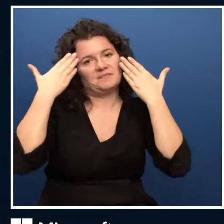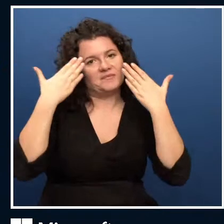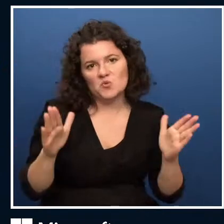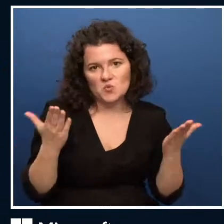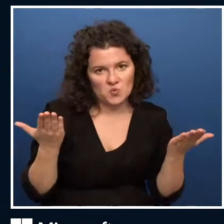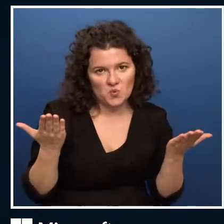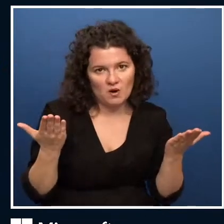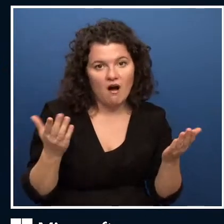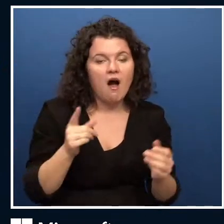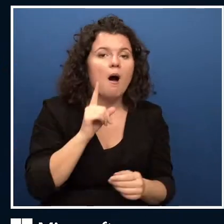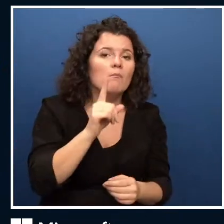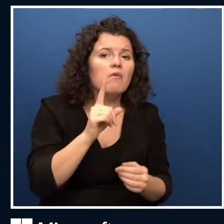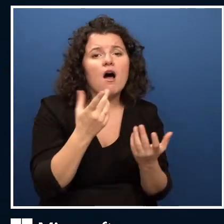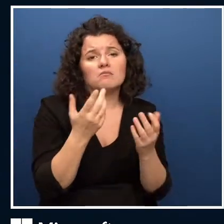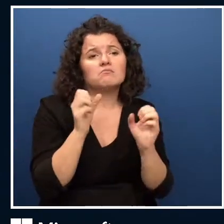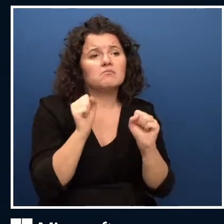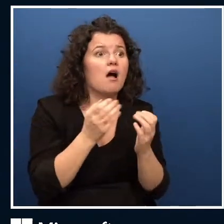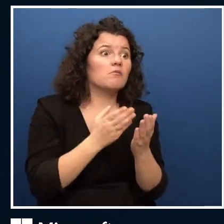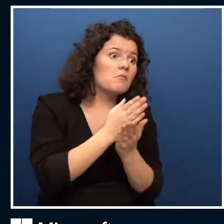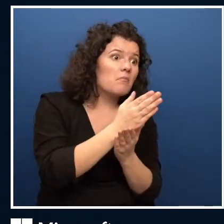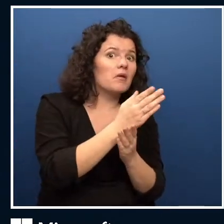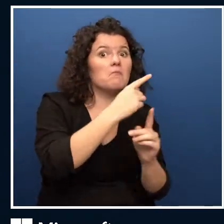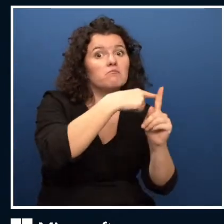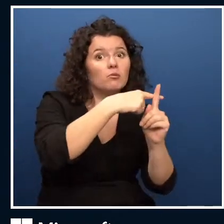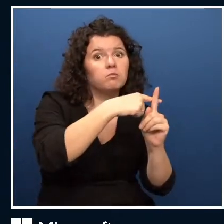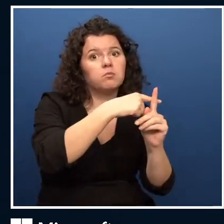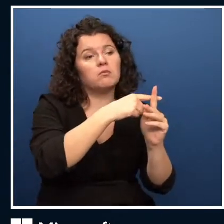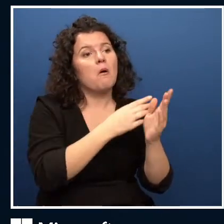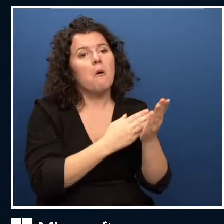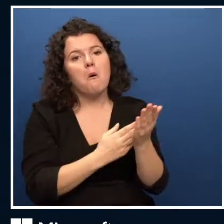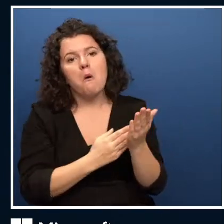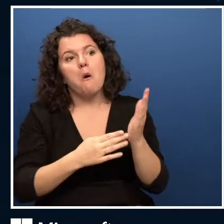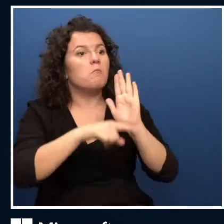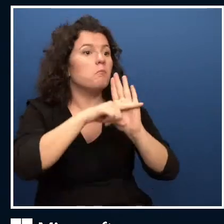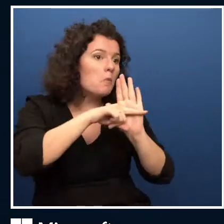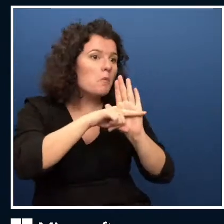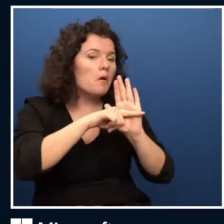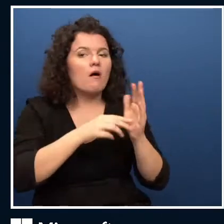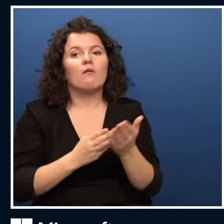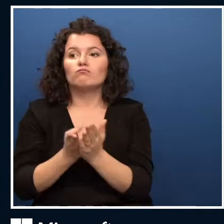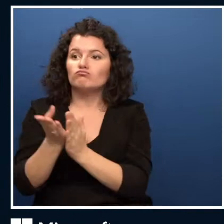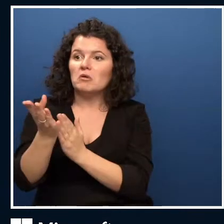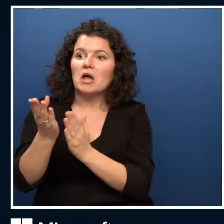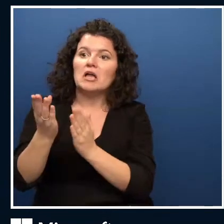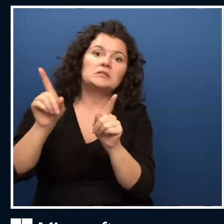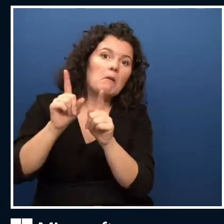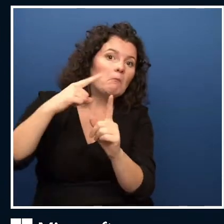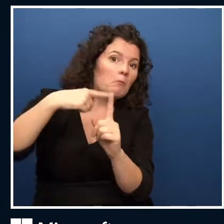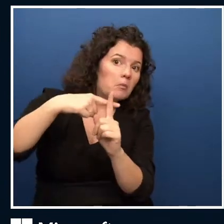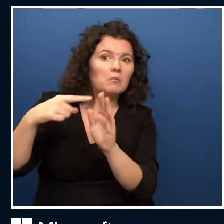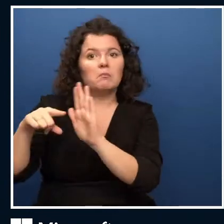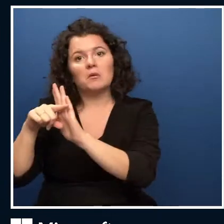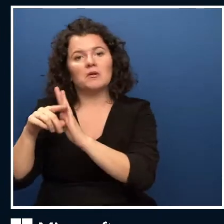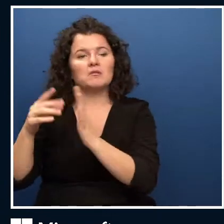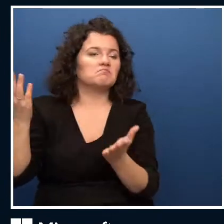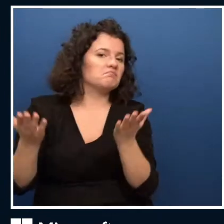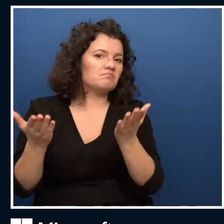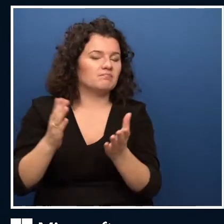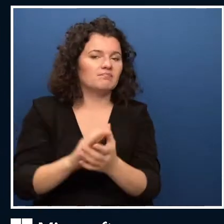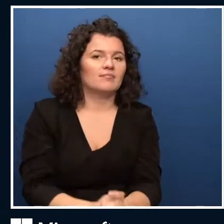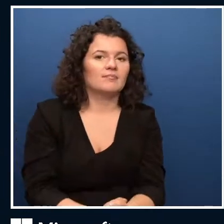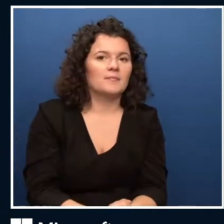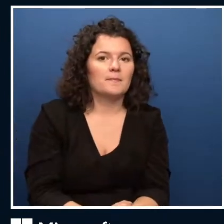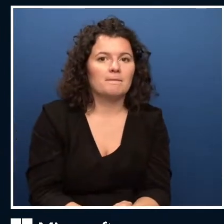of alternatives here, and of course to combining some image transformers with natural language transformers, and of course image